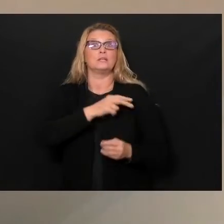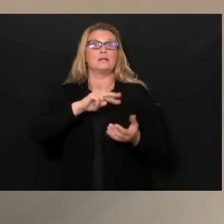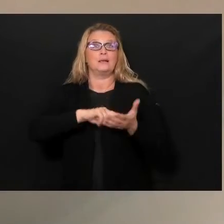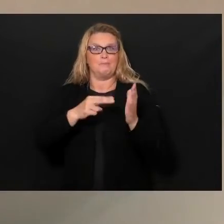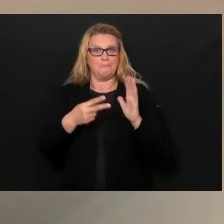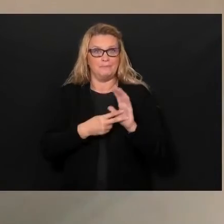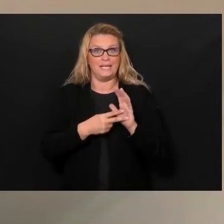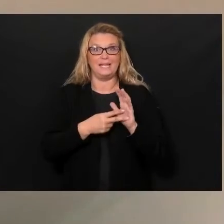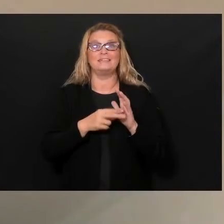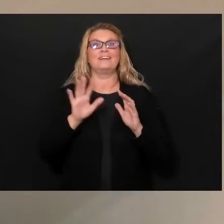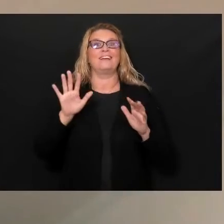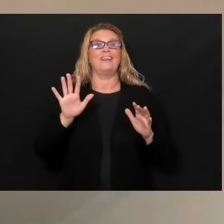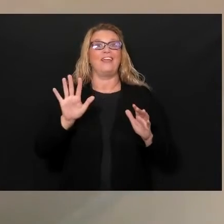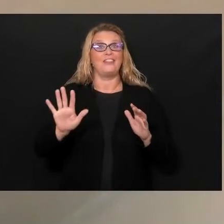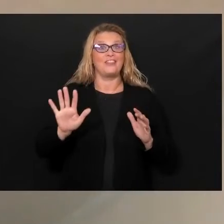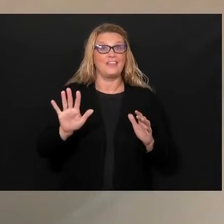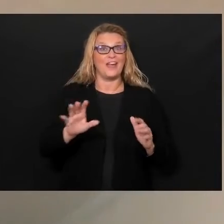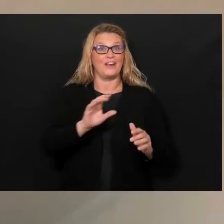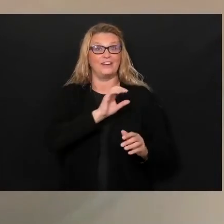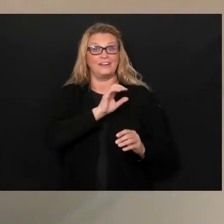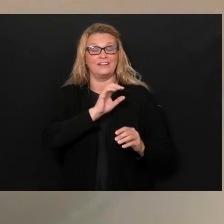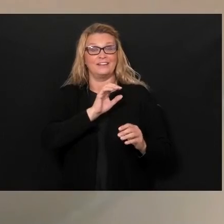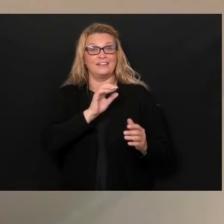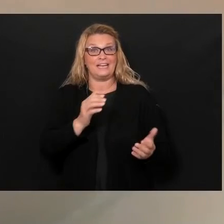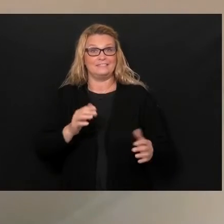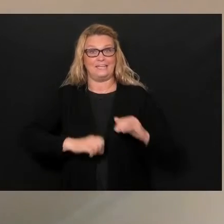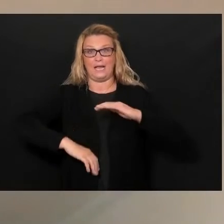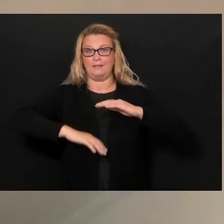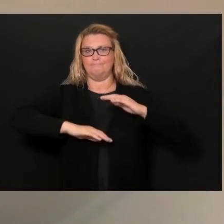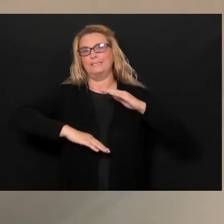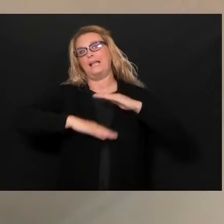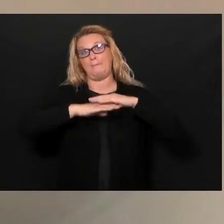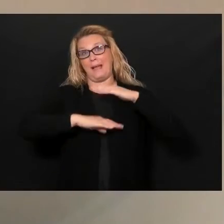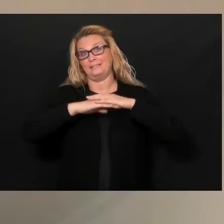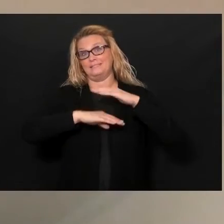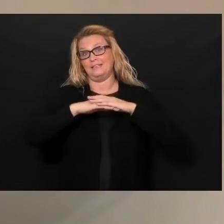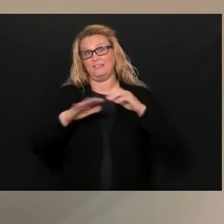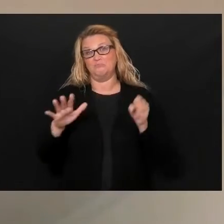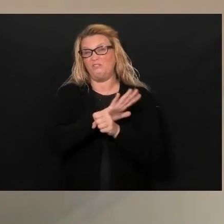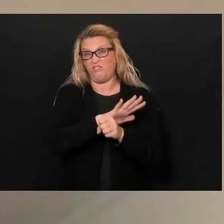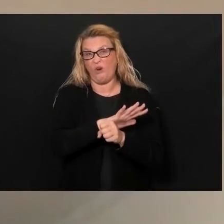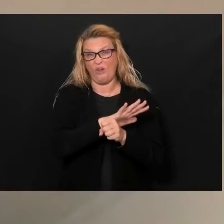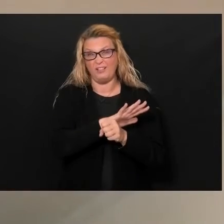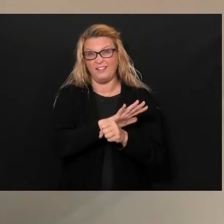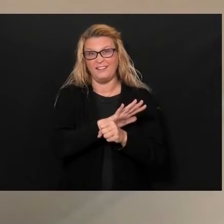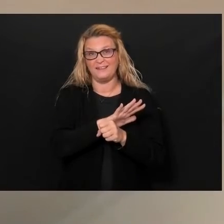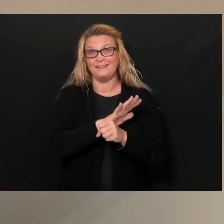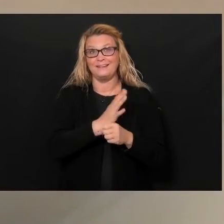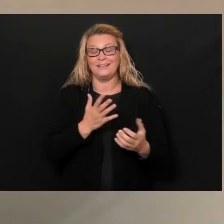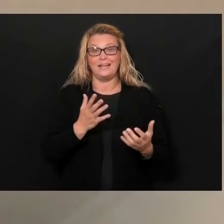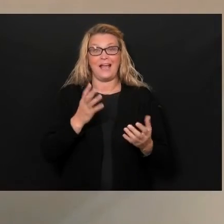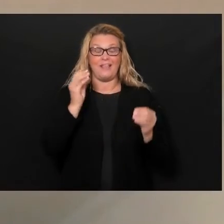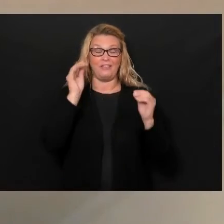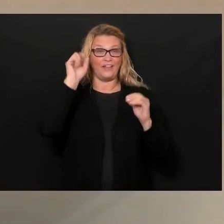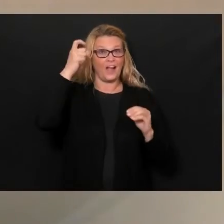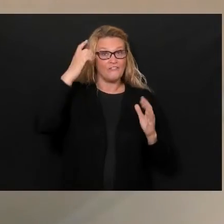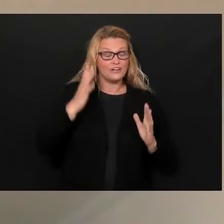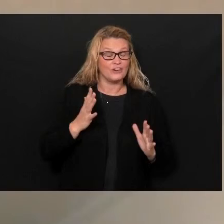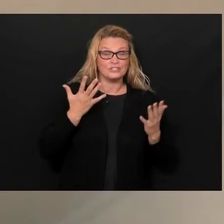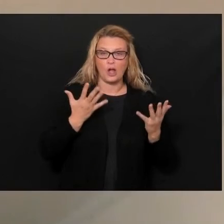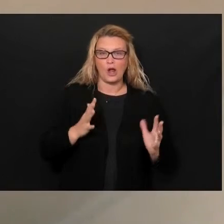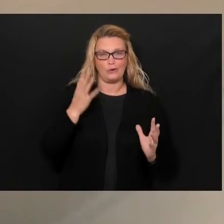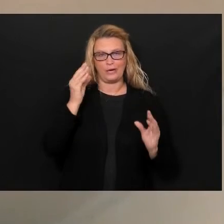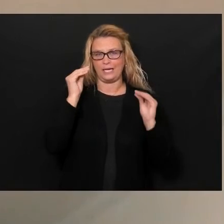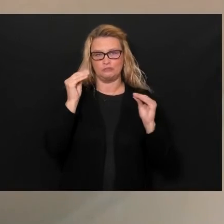into trouble because they start to lose the capacity. And as the governor had instructed us and